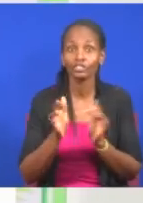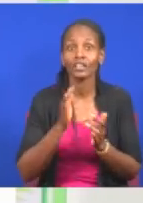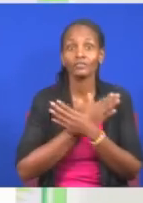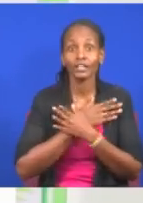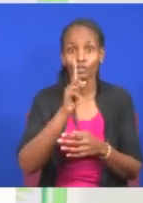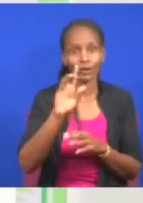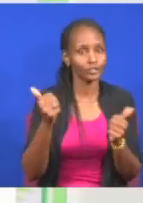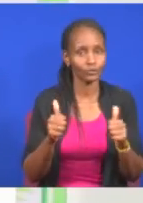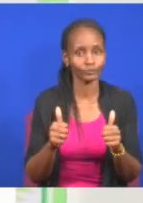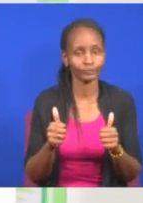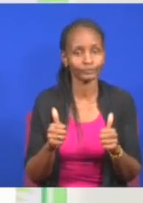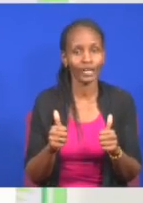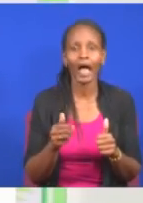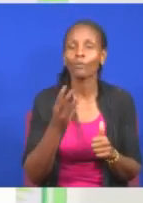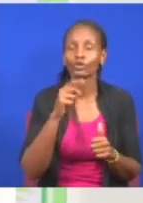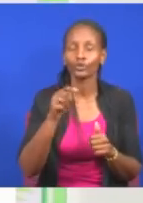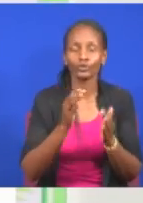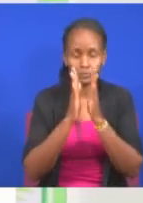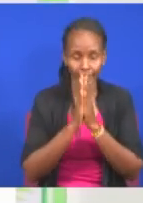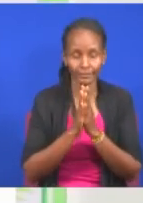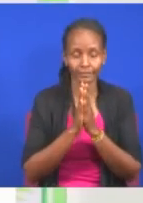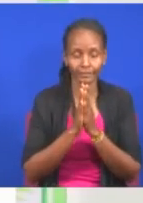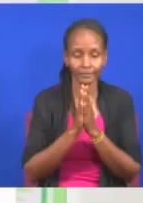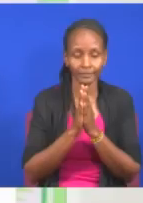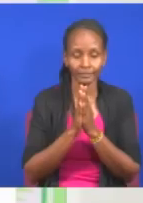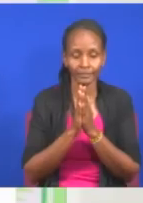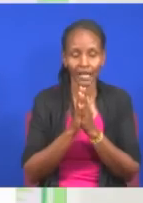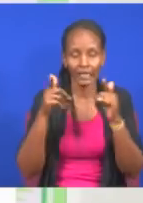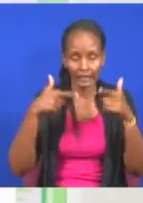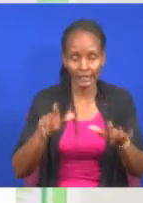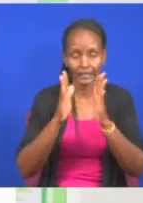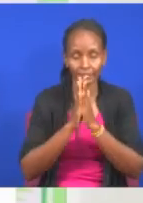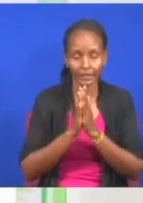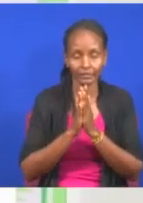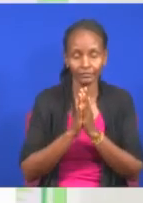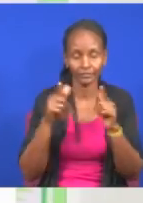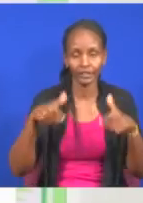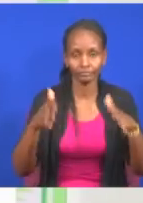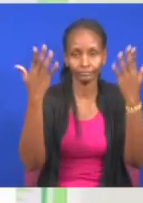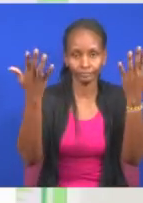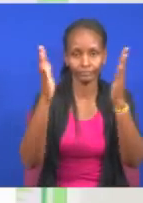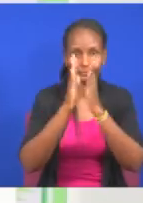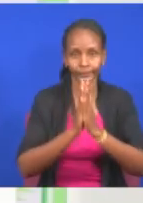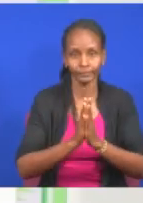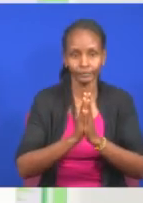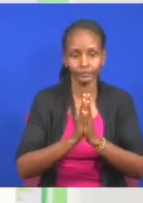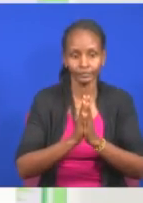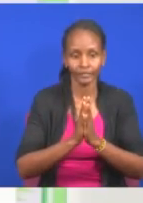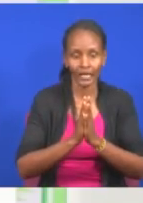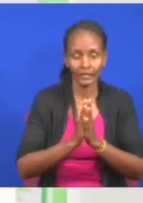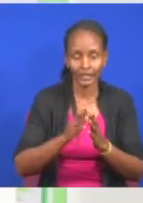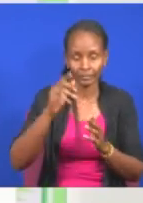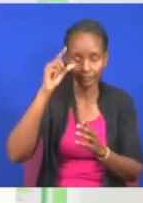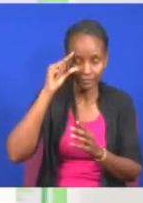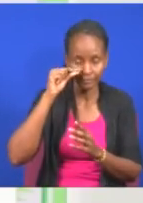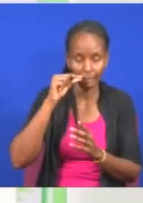would like you to say this prayer after me, boys and girls. Let's pray. Let's put our hands together. Let's close our